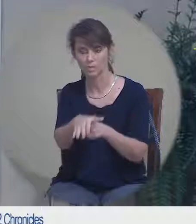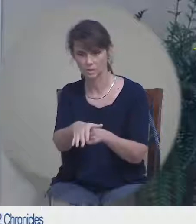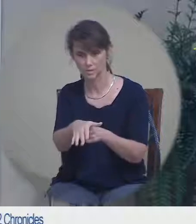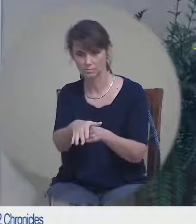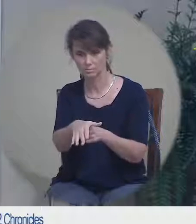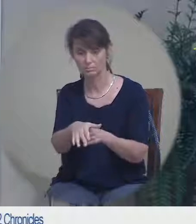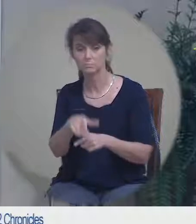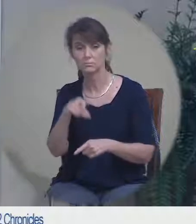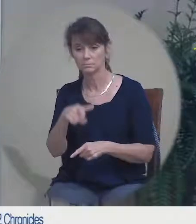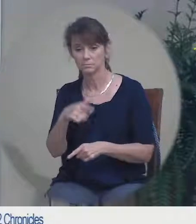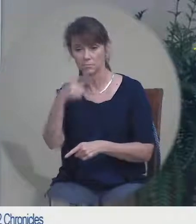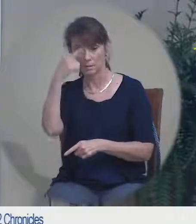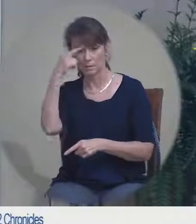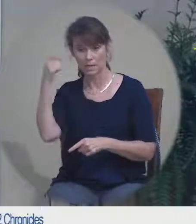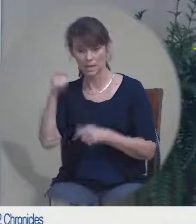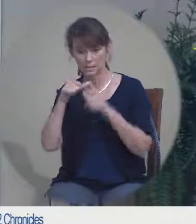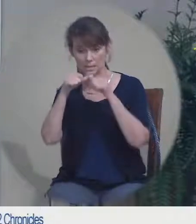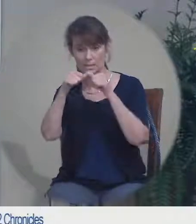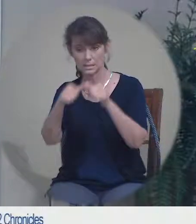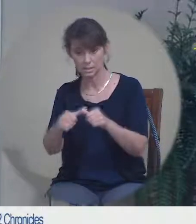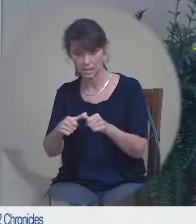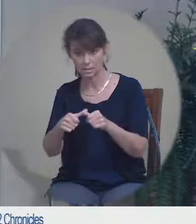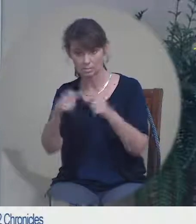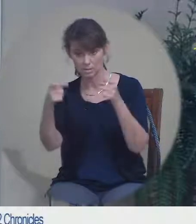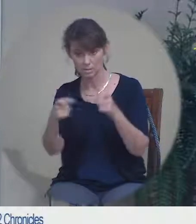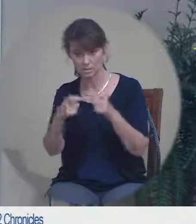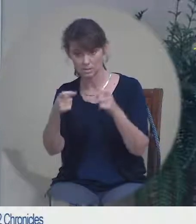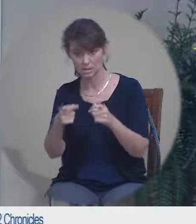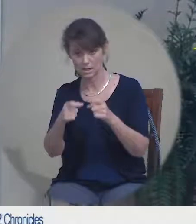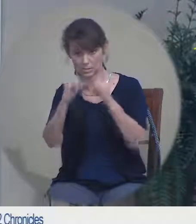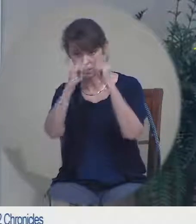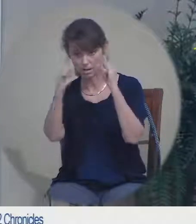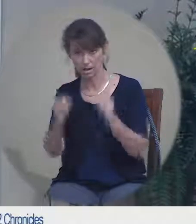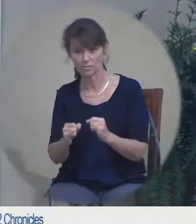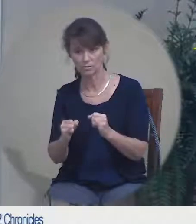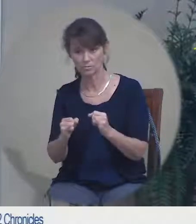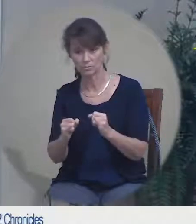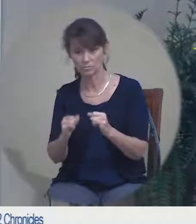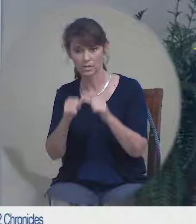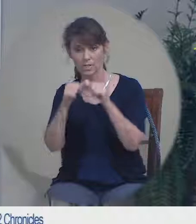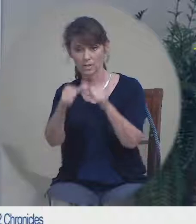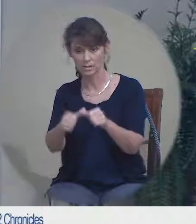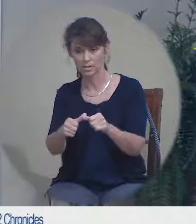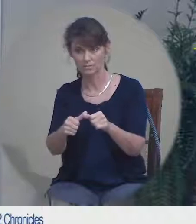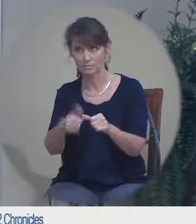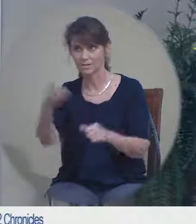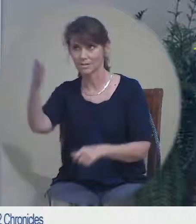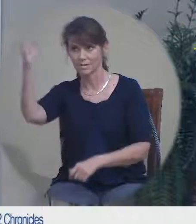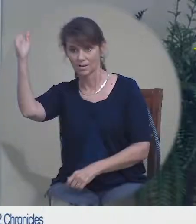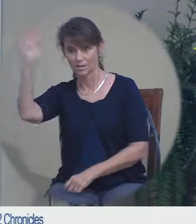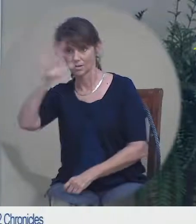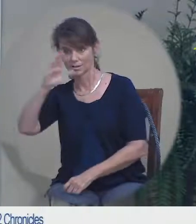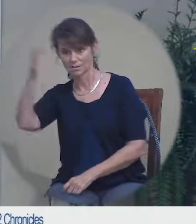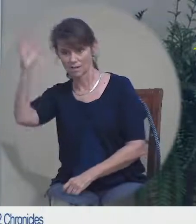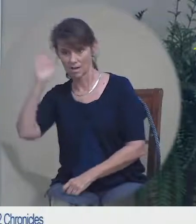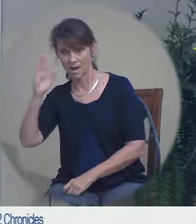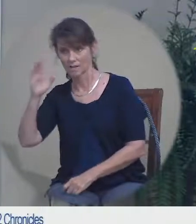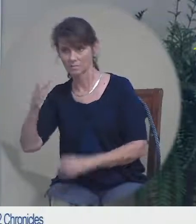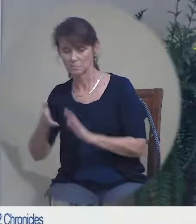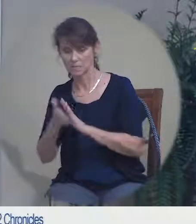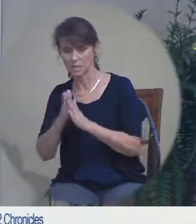they continued to follow in the sin of Jeroboam and did not turn aside, that's the reaction of the Lord. The Lord grew